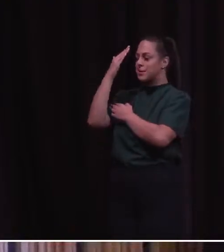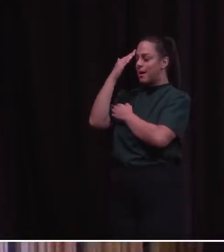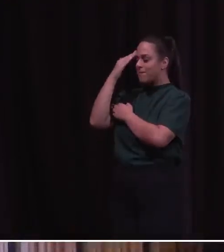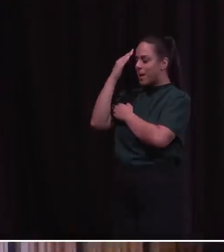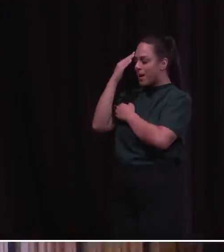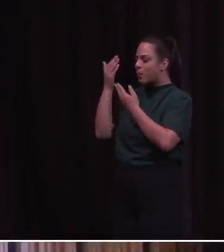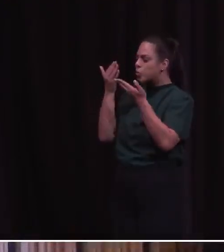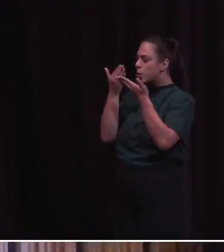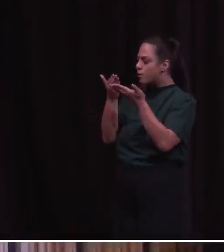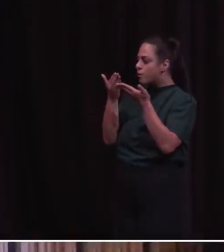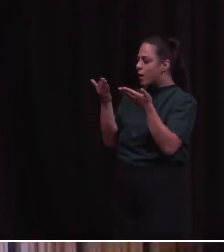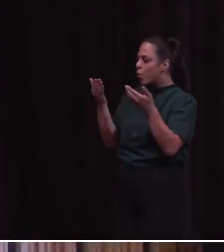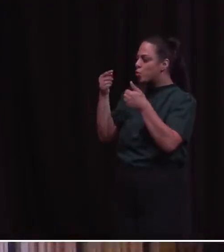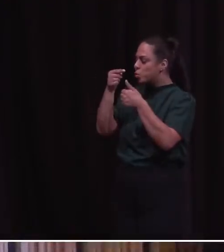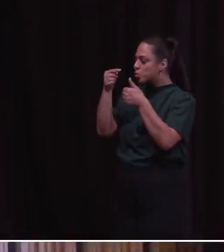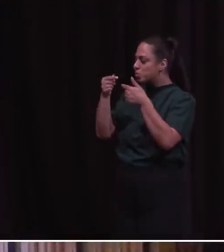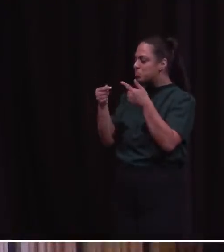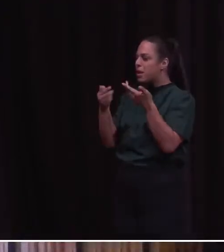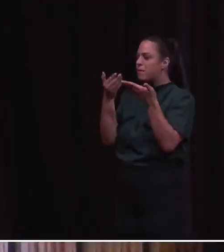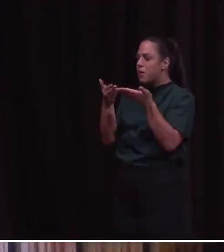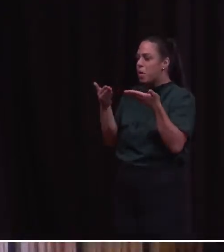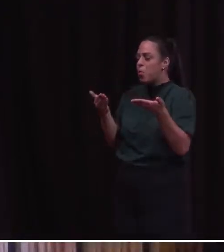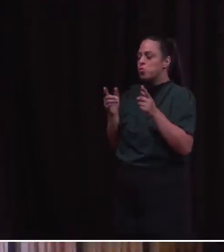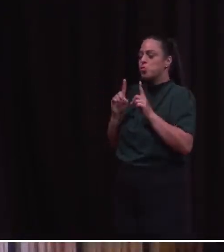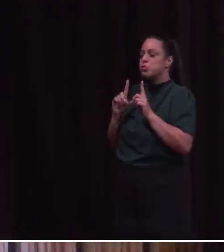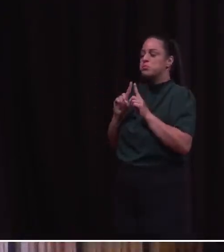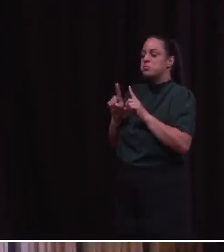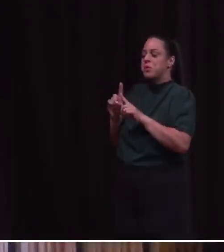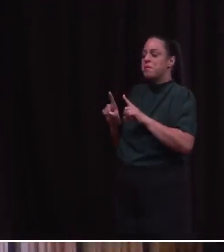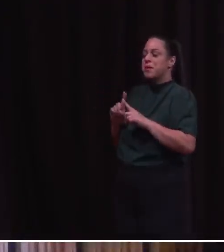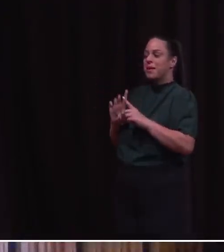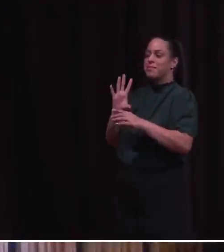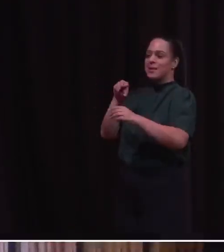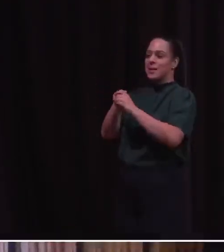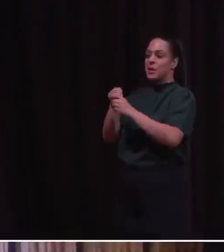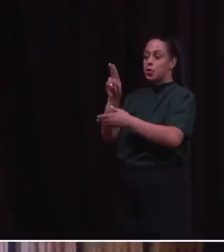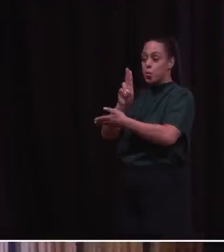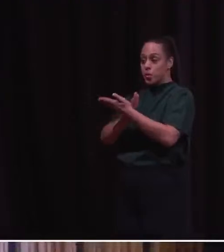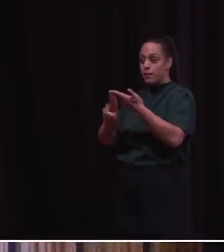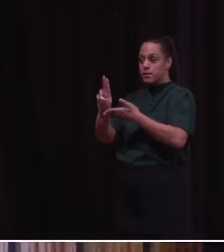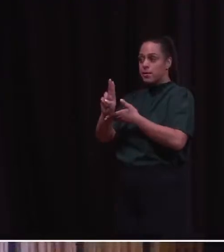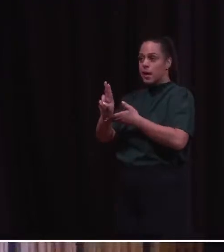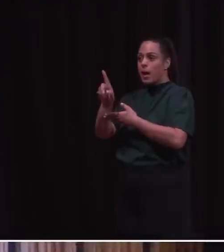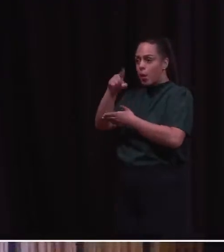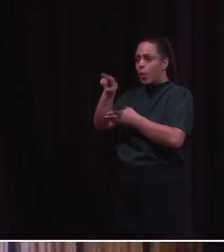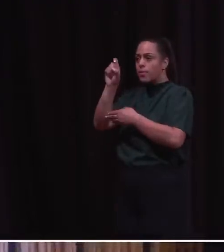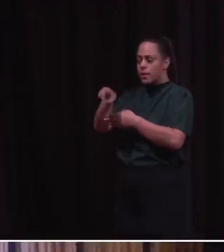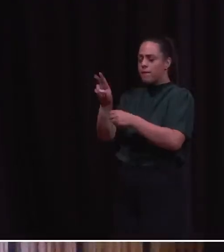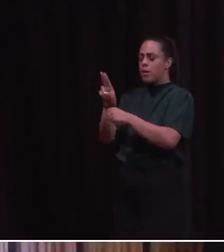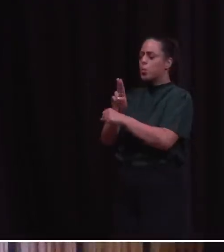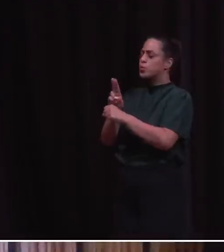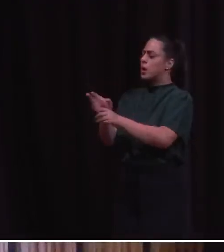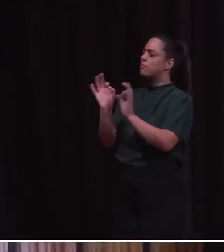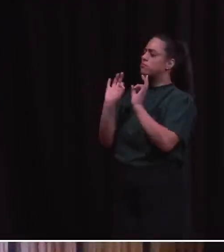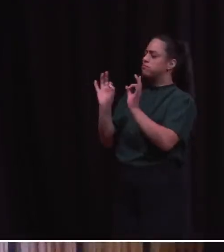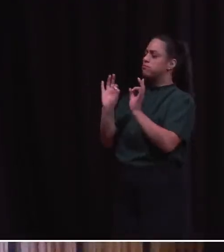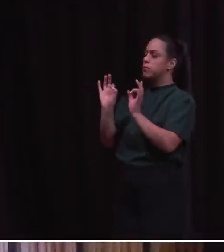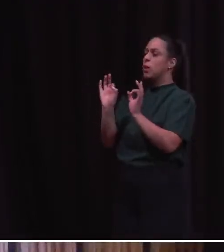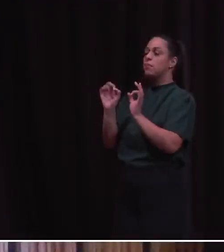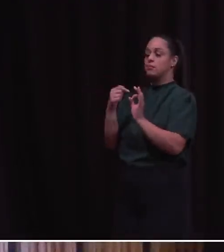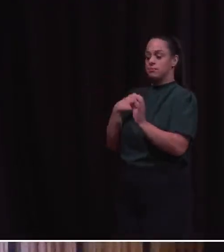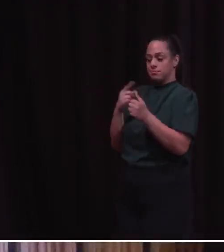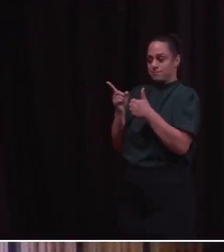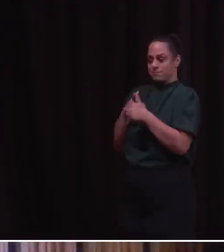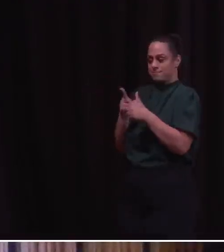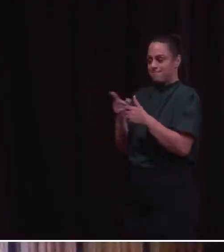we must make good of those resources. And after all, I'm here today sharing my ideas